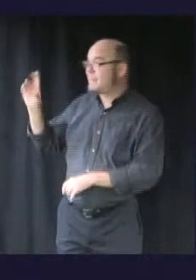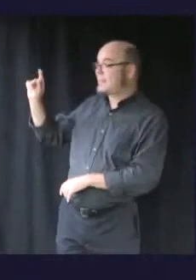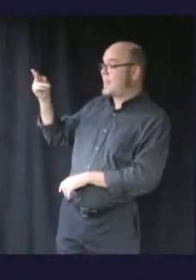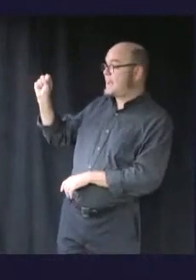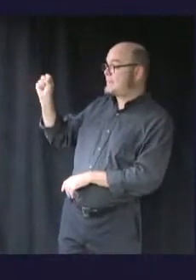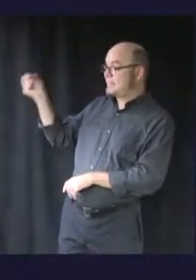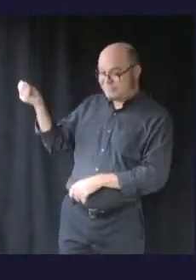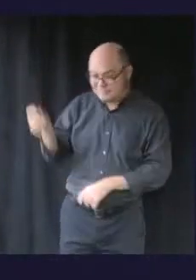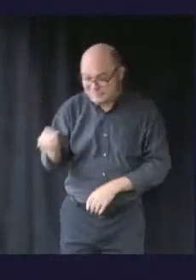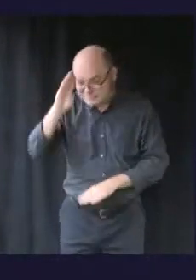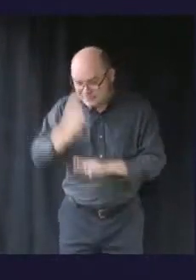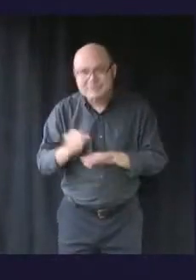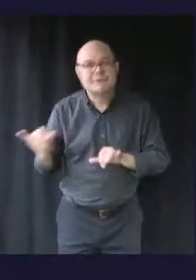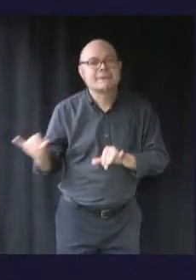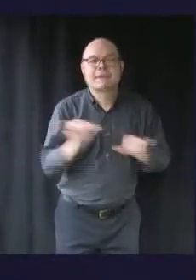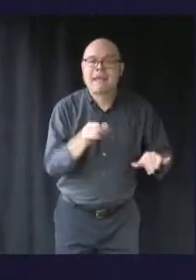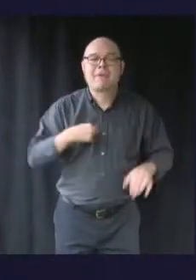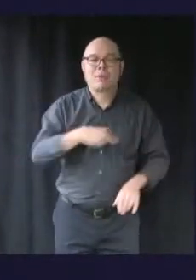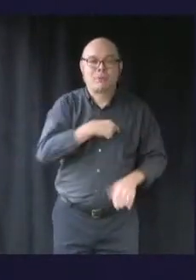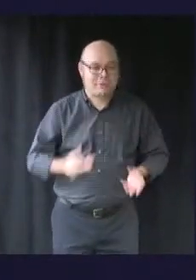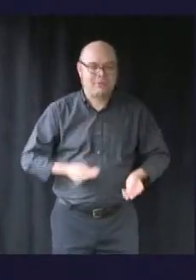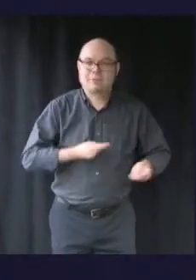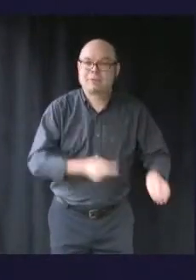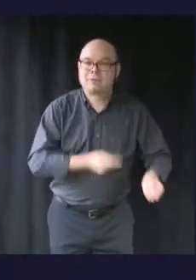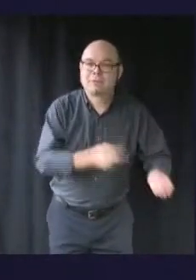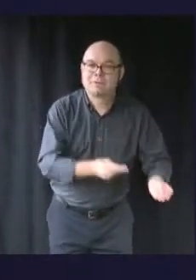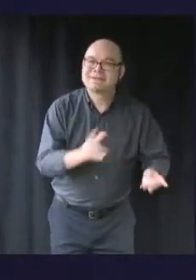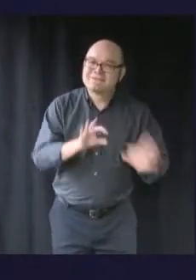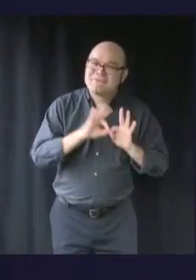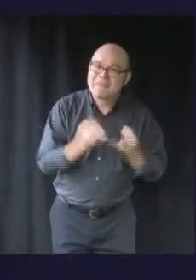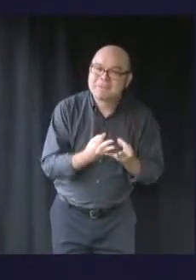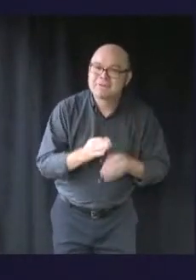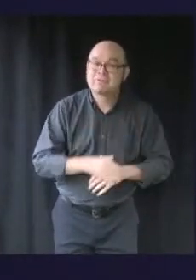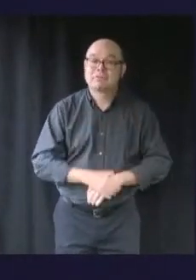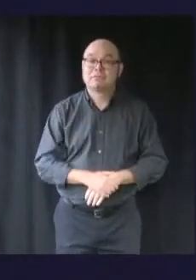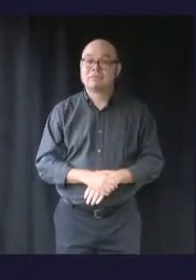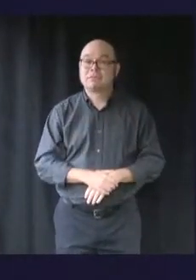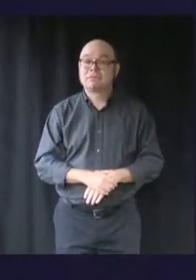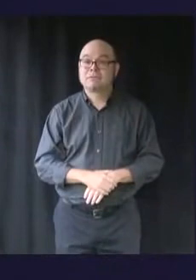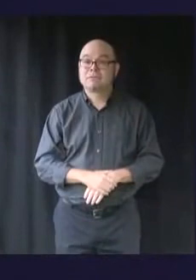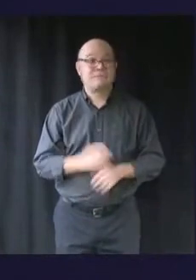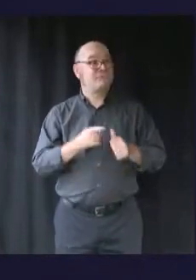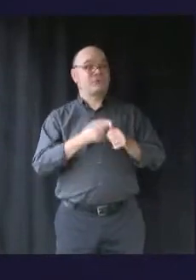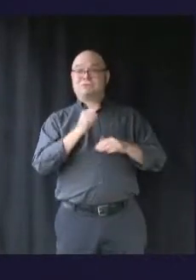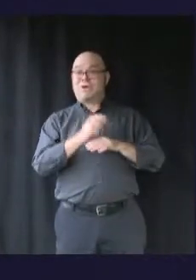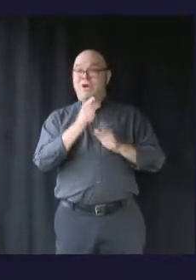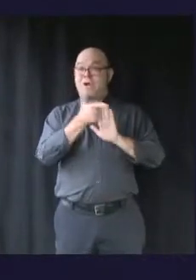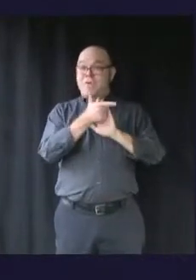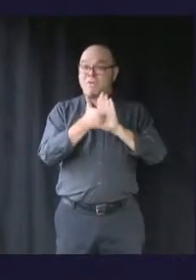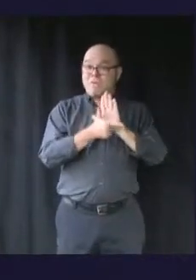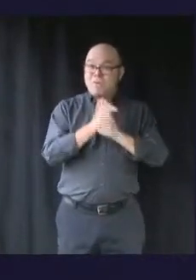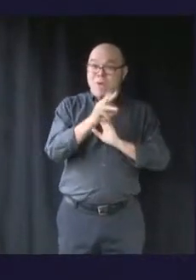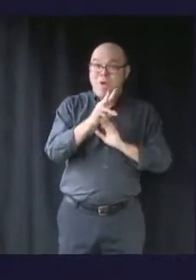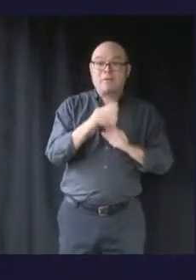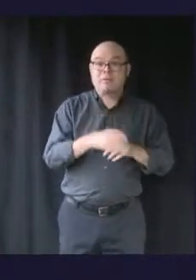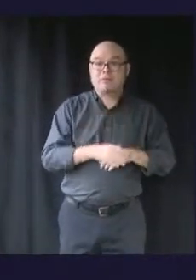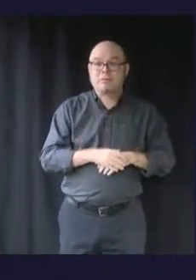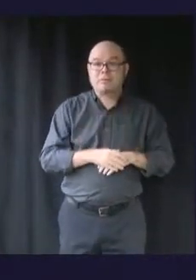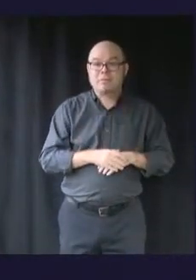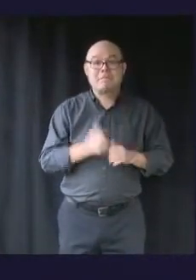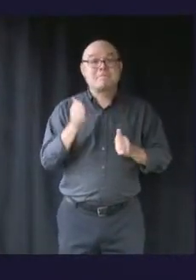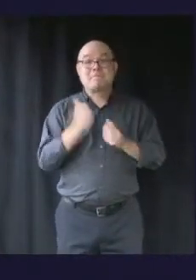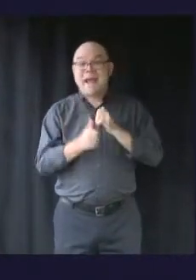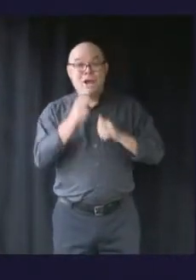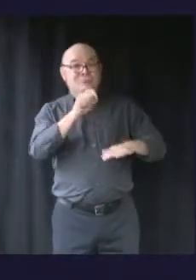families, passing the first Child Care Act we've seen in this country since World War II, passing the Family and Medical Leave Act.